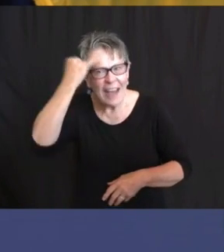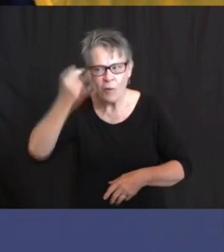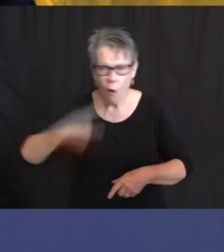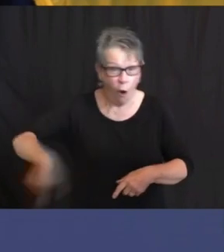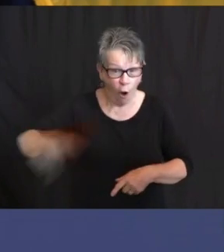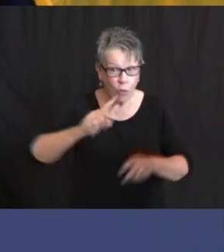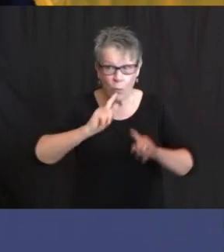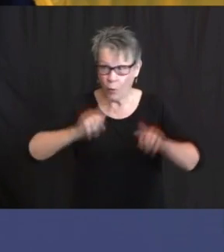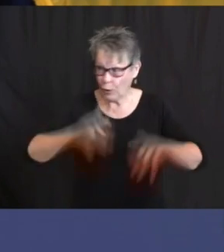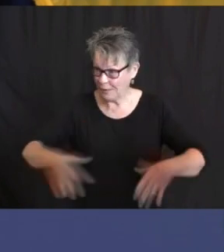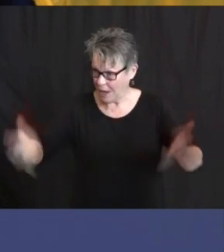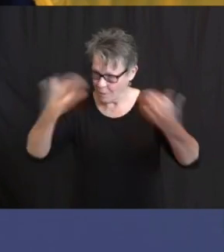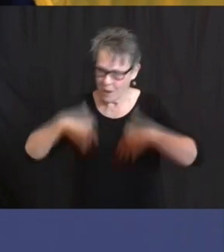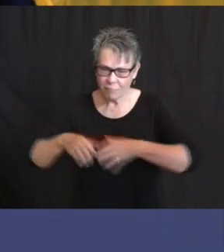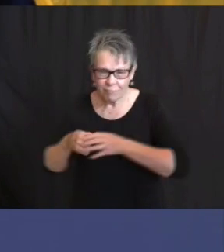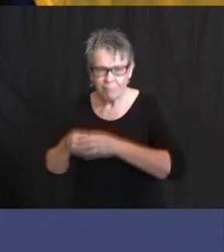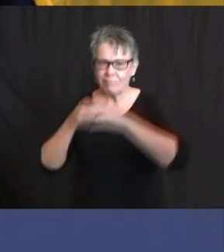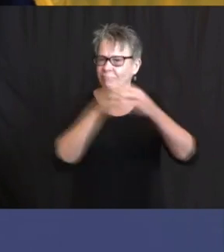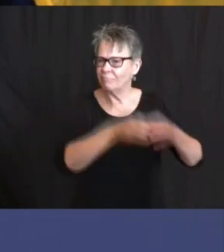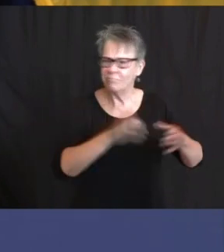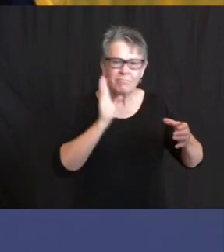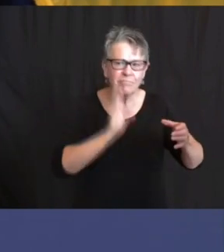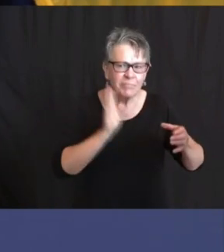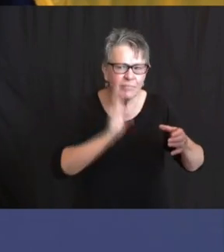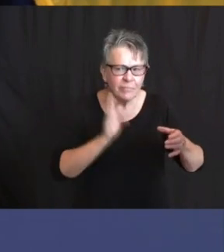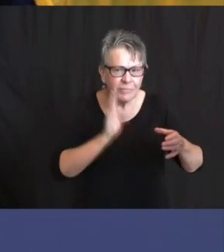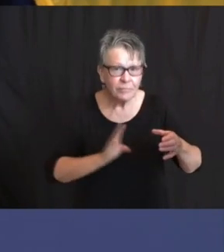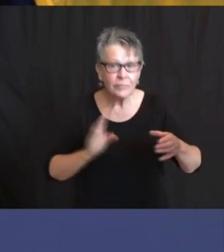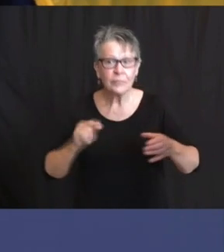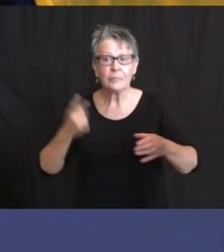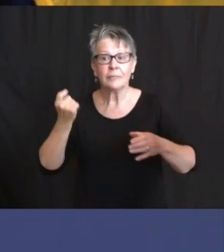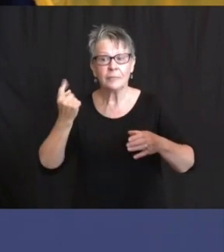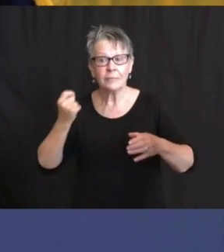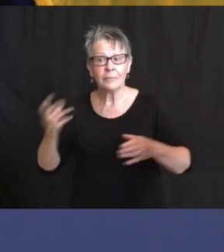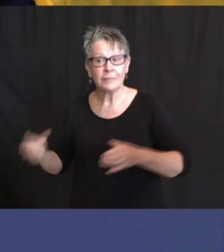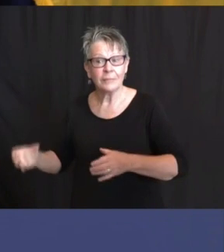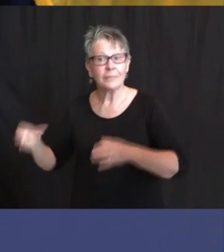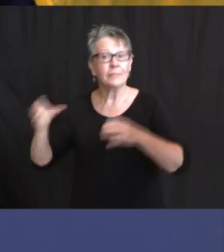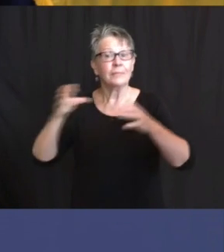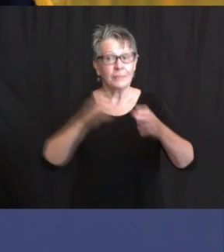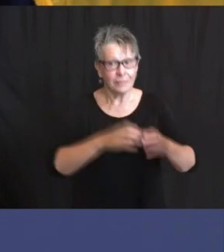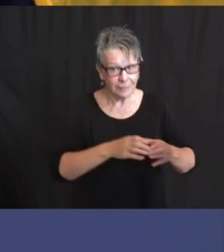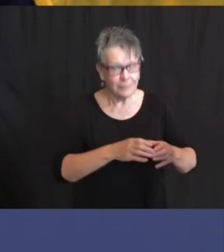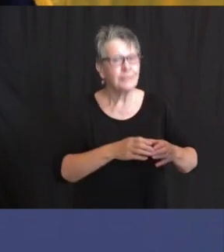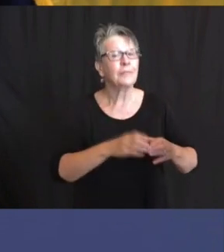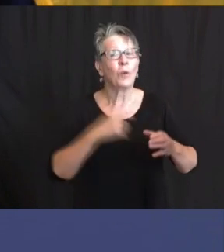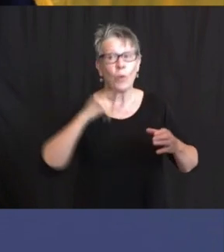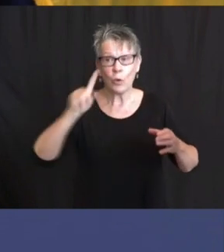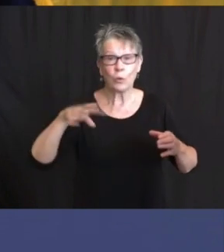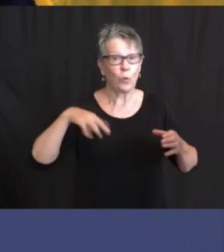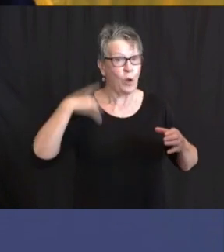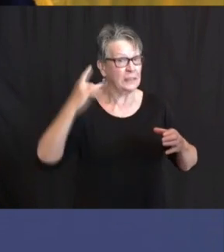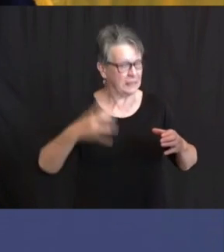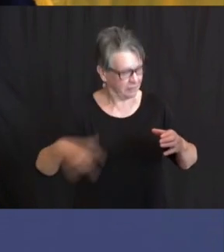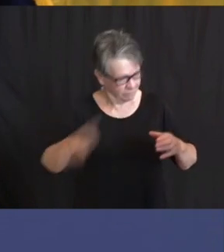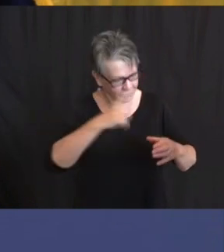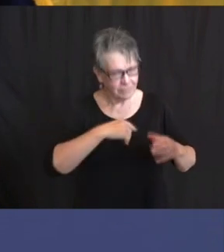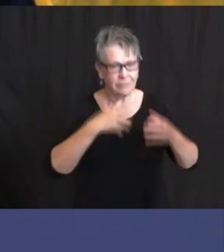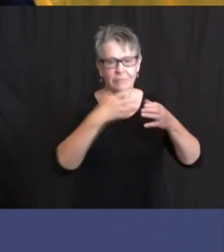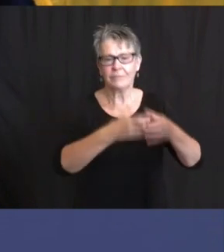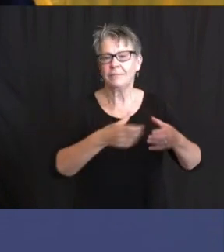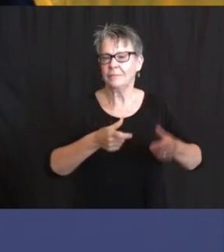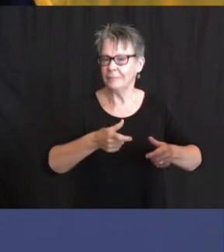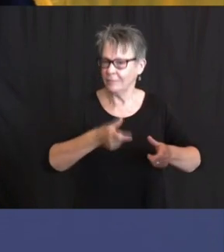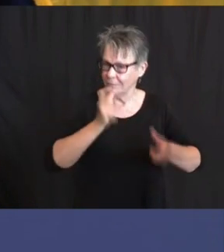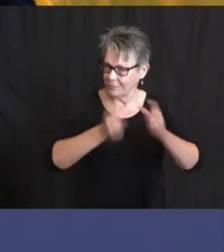trip, and I'd be down to doing something in warm weather outside, social distance, masked up. I've